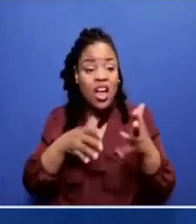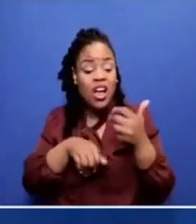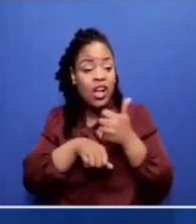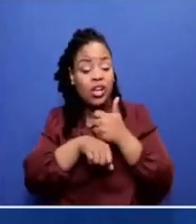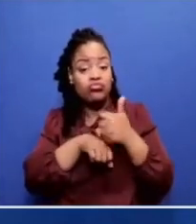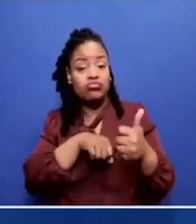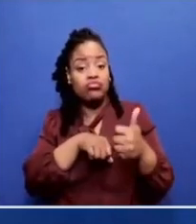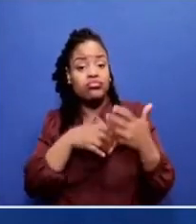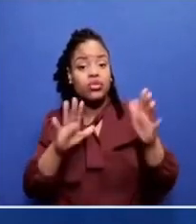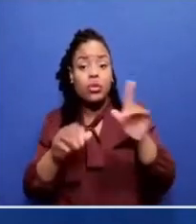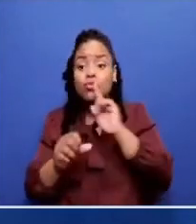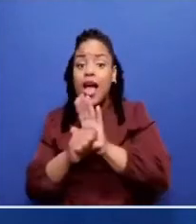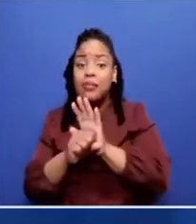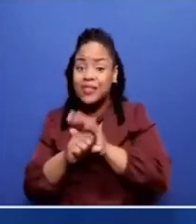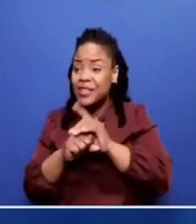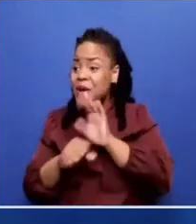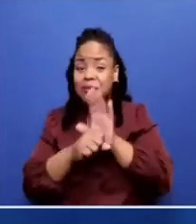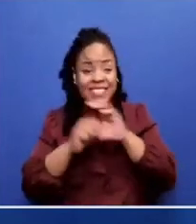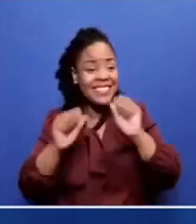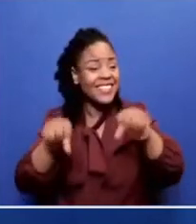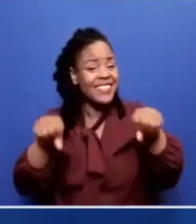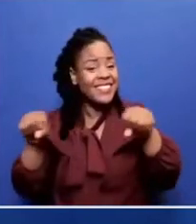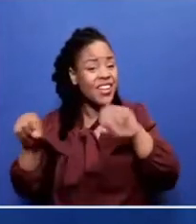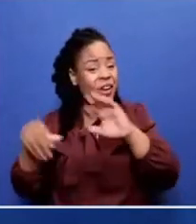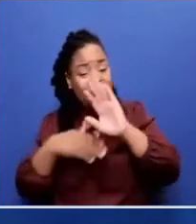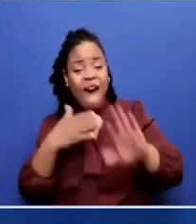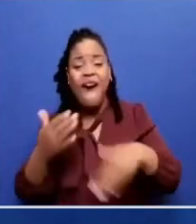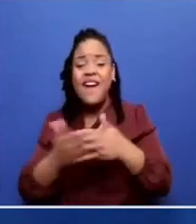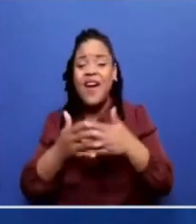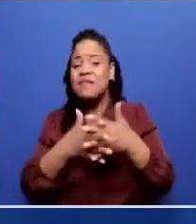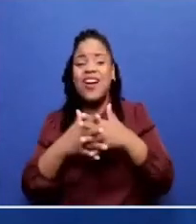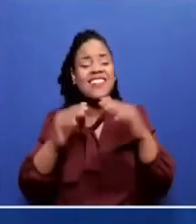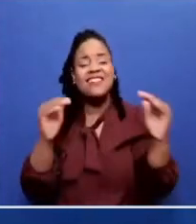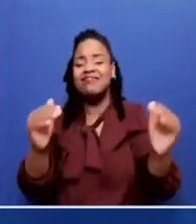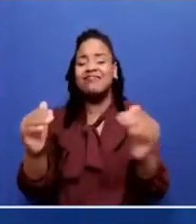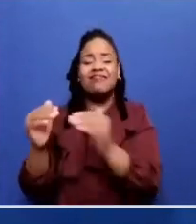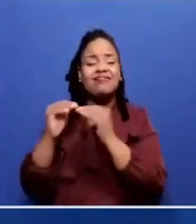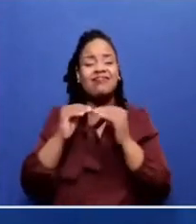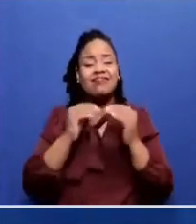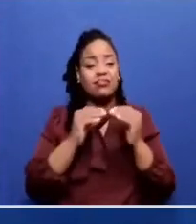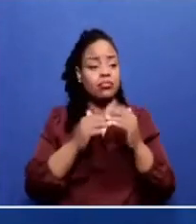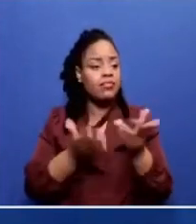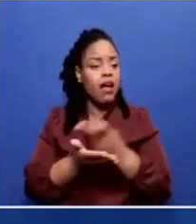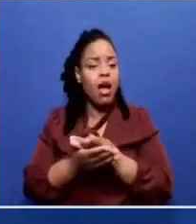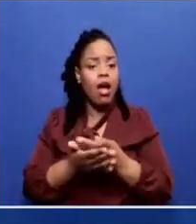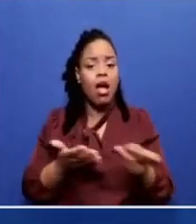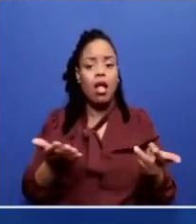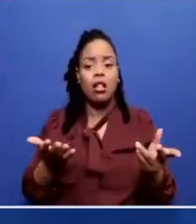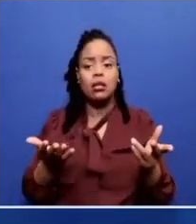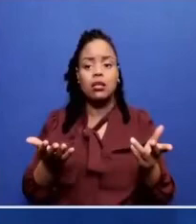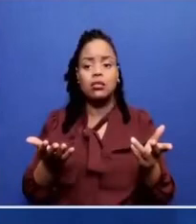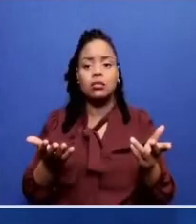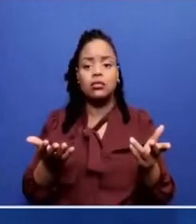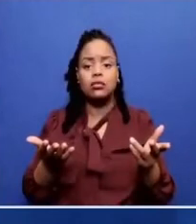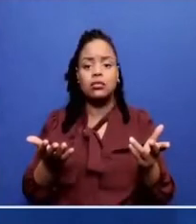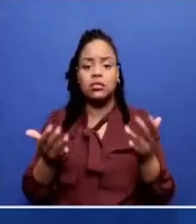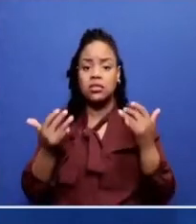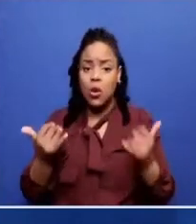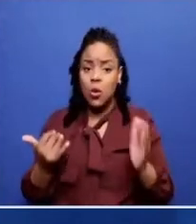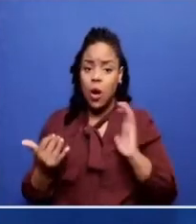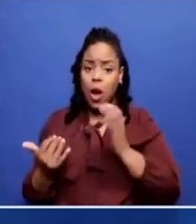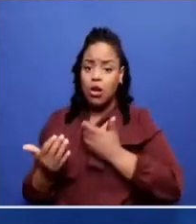all. And now we must demand our right to be free.